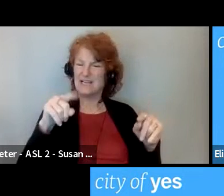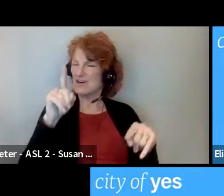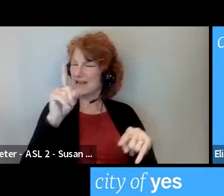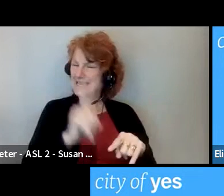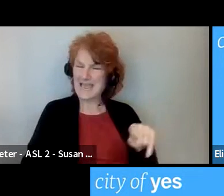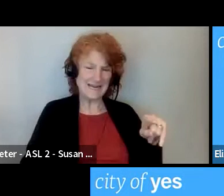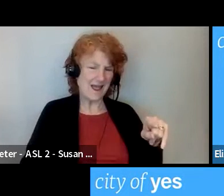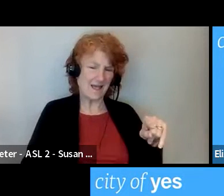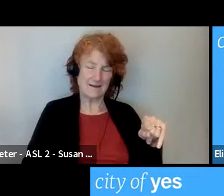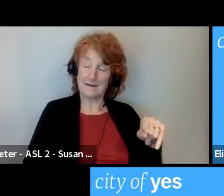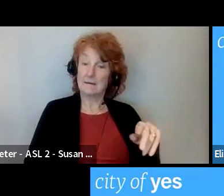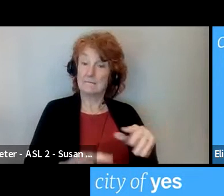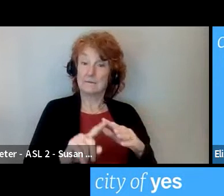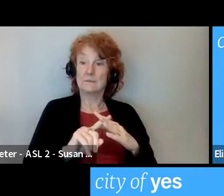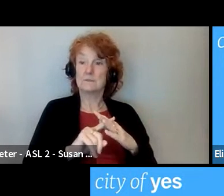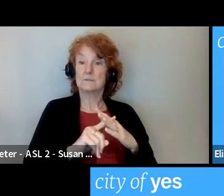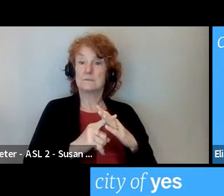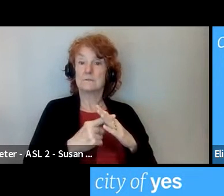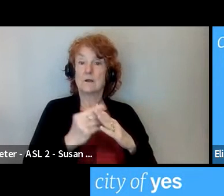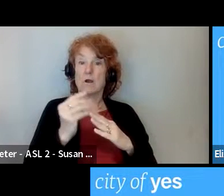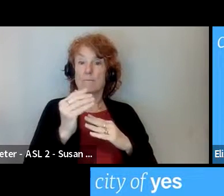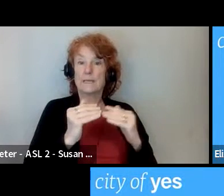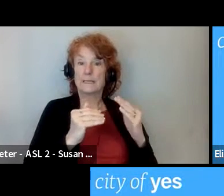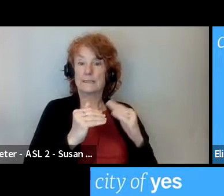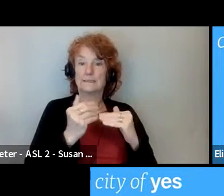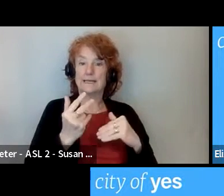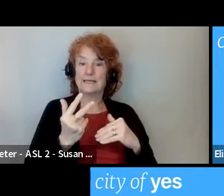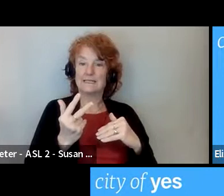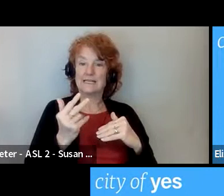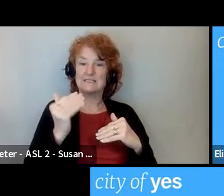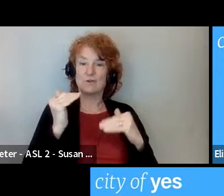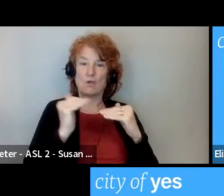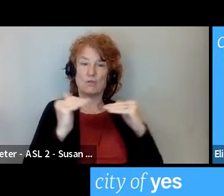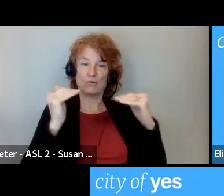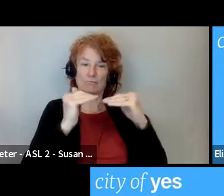If you start building these 3-story monstrosities.